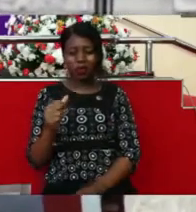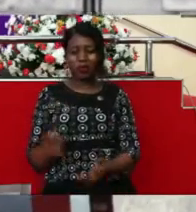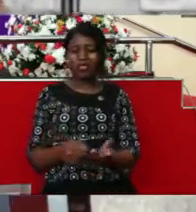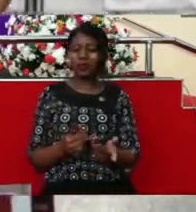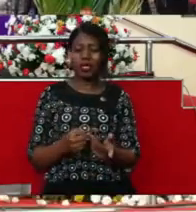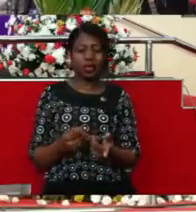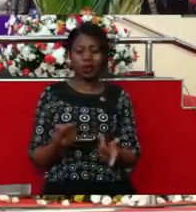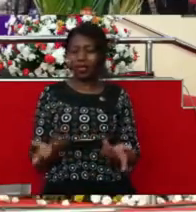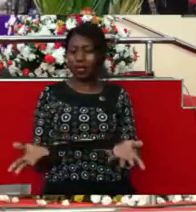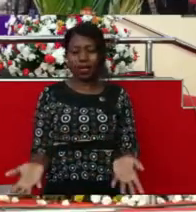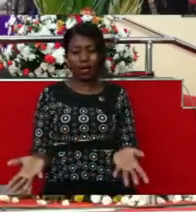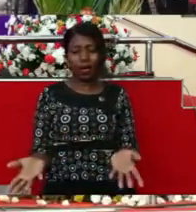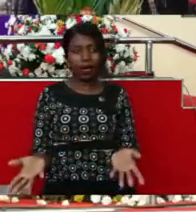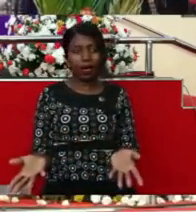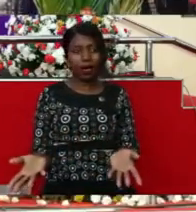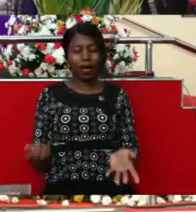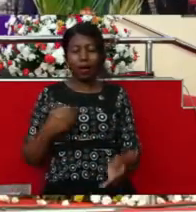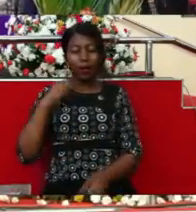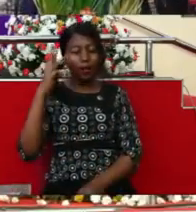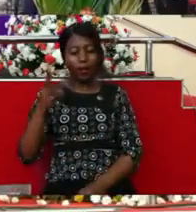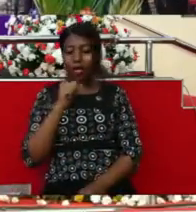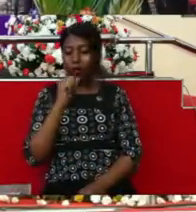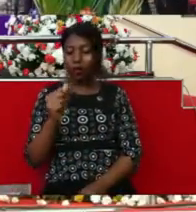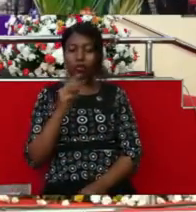I will not just be a number in the church.